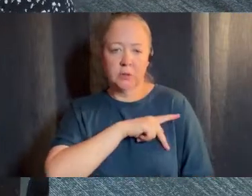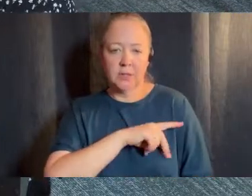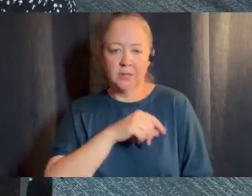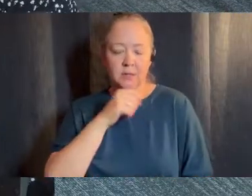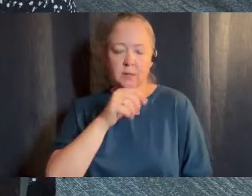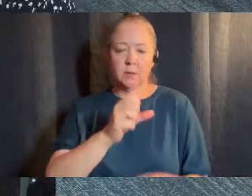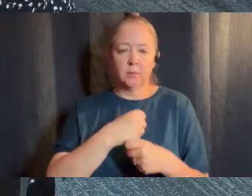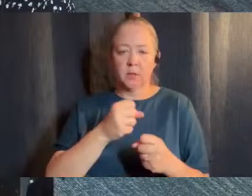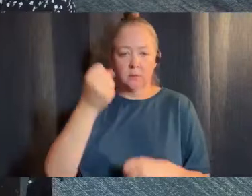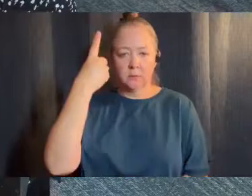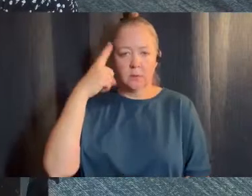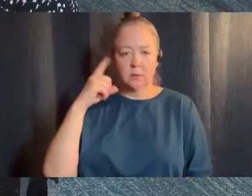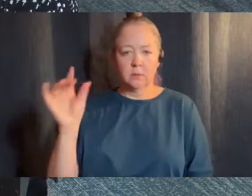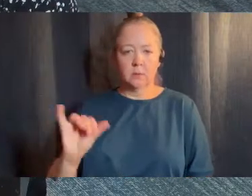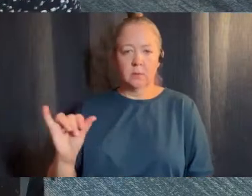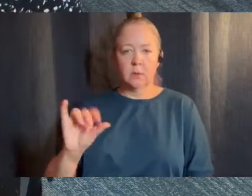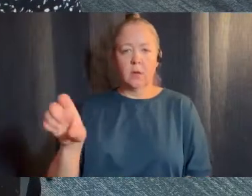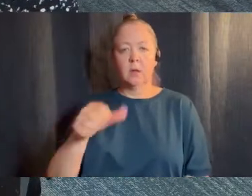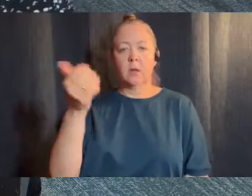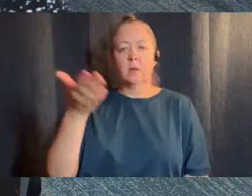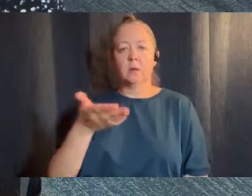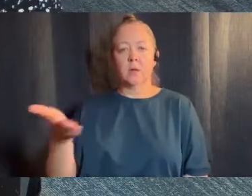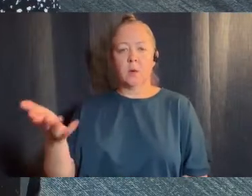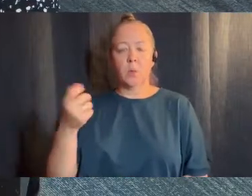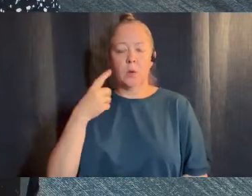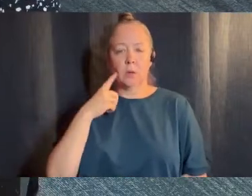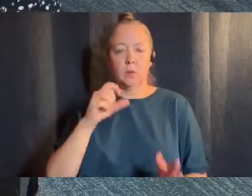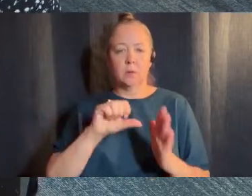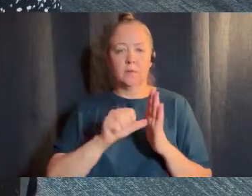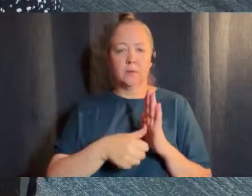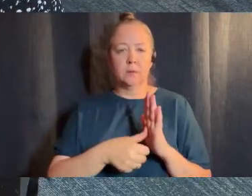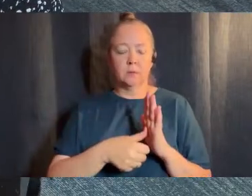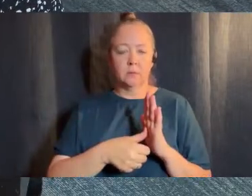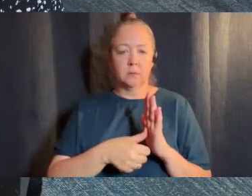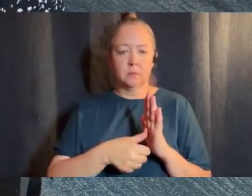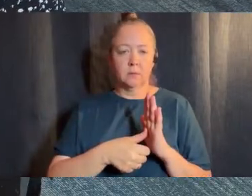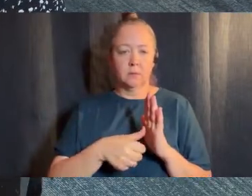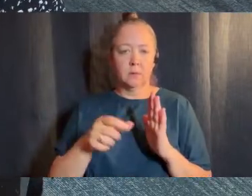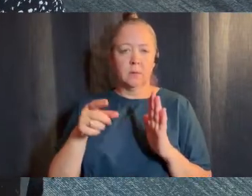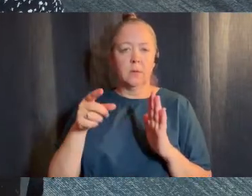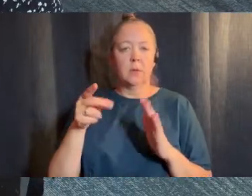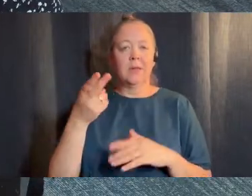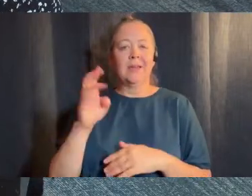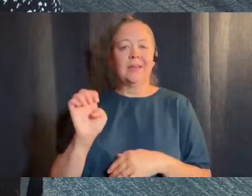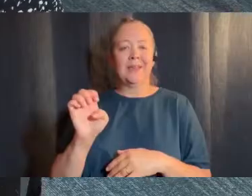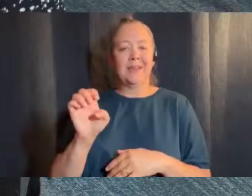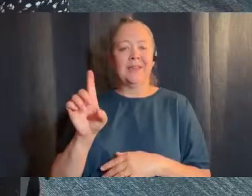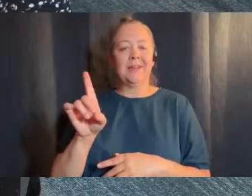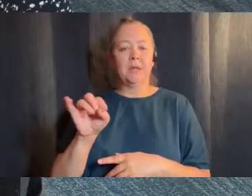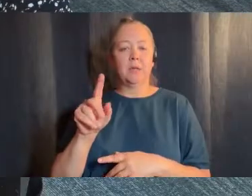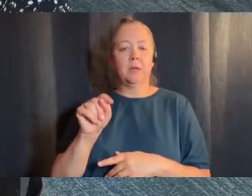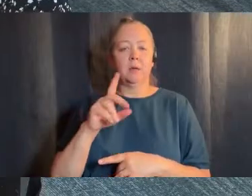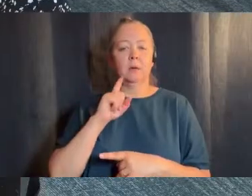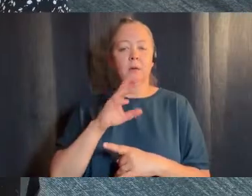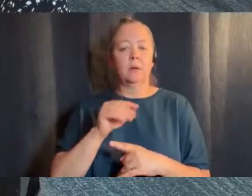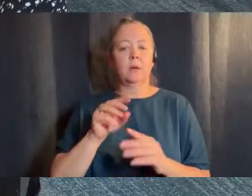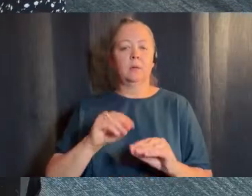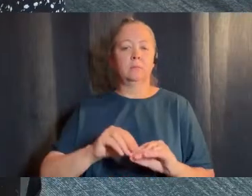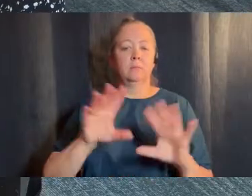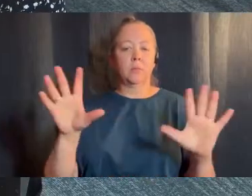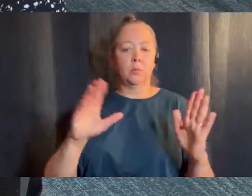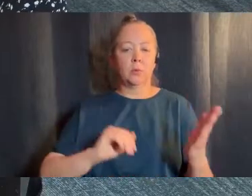another thing I just want to point out, which is other people have, is that he did it in an open and transparent fashion. Whether you agree or disagree with